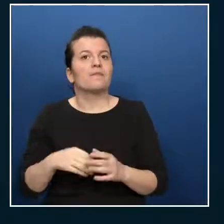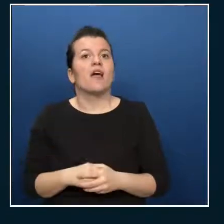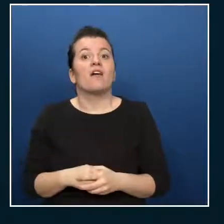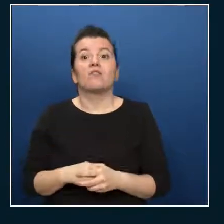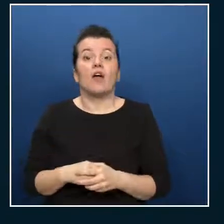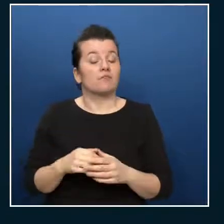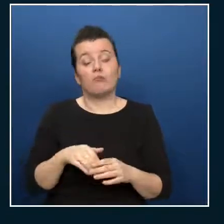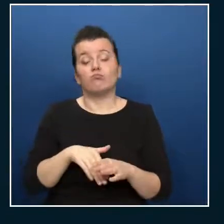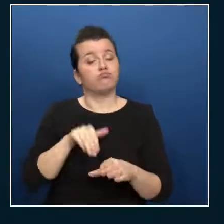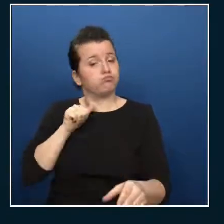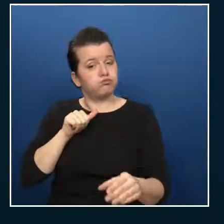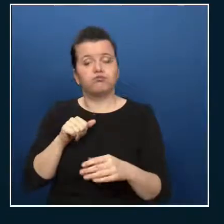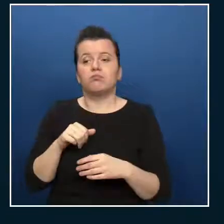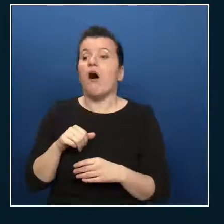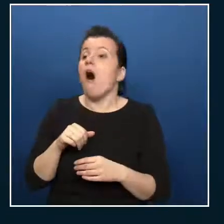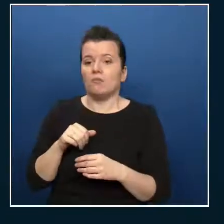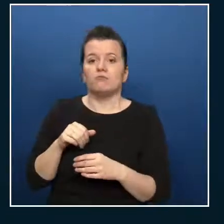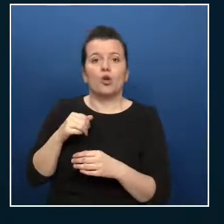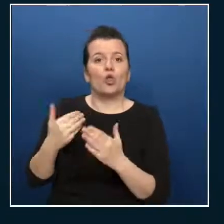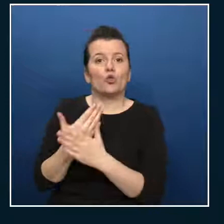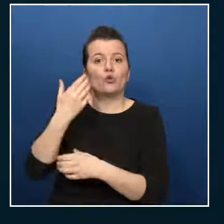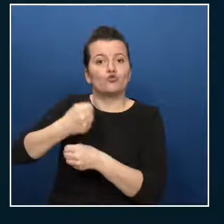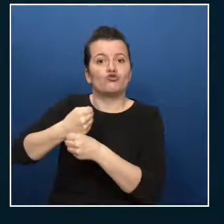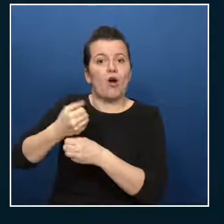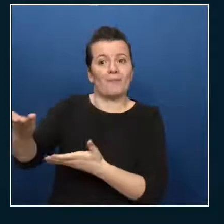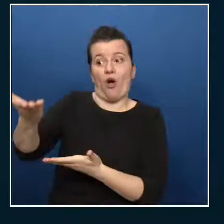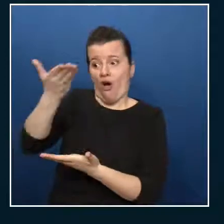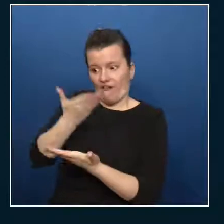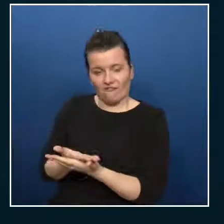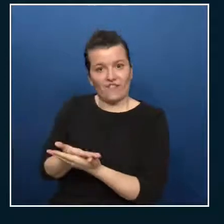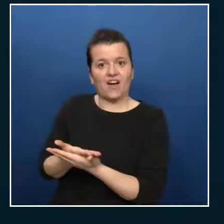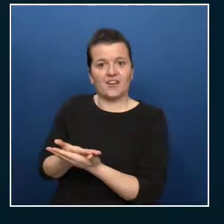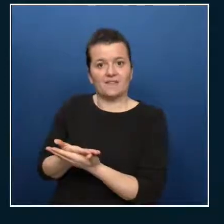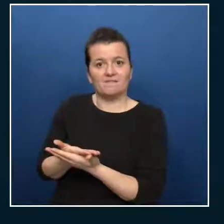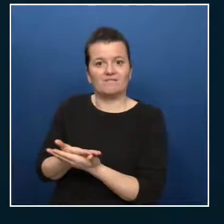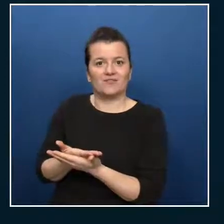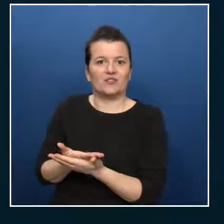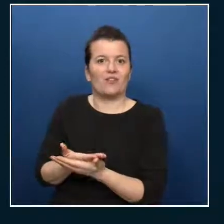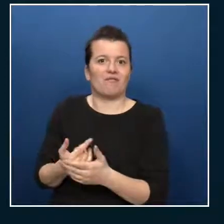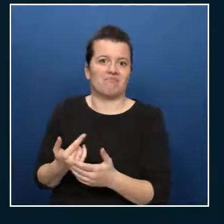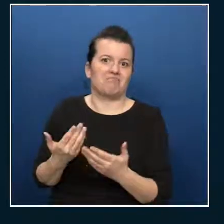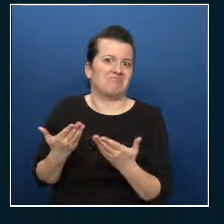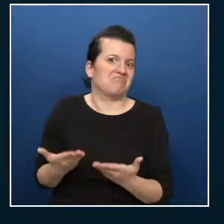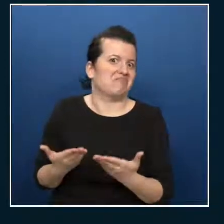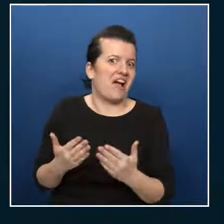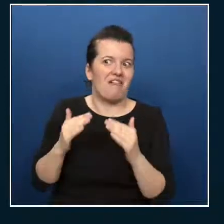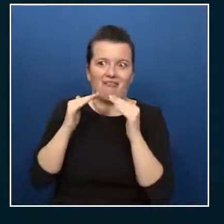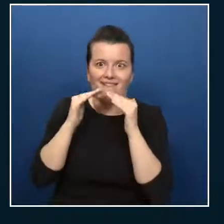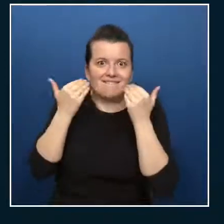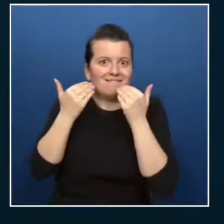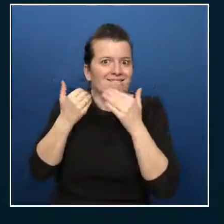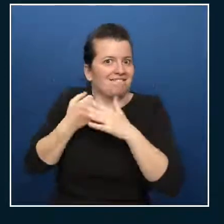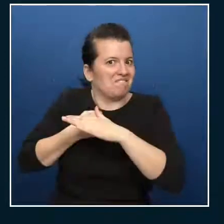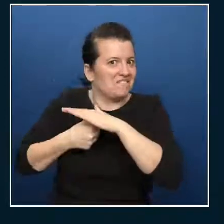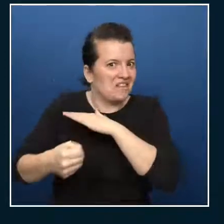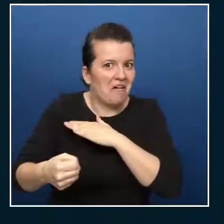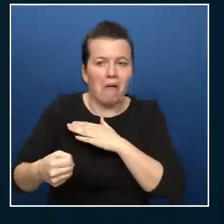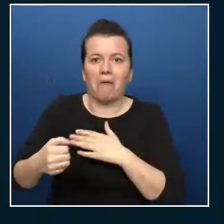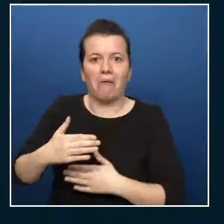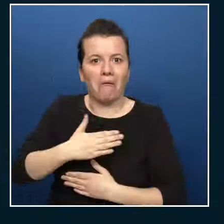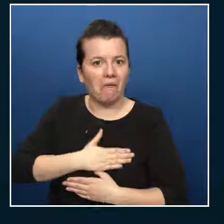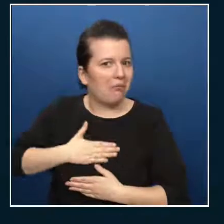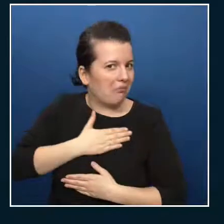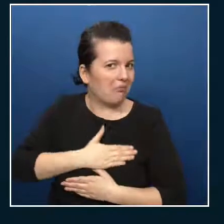and I am very glad in my existing or current company right now,